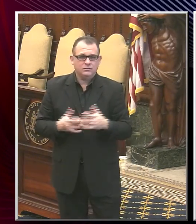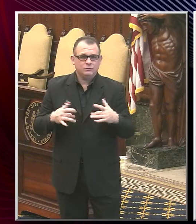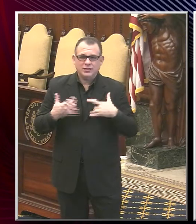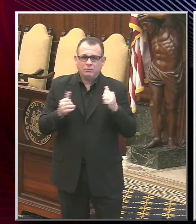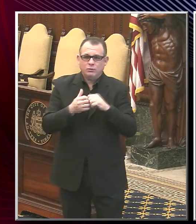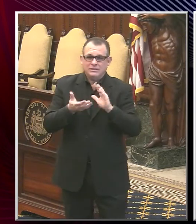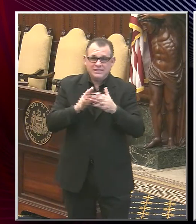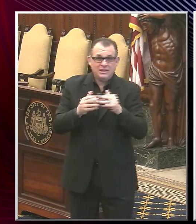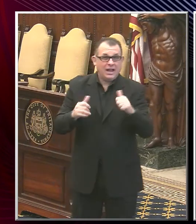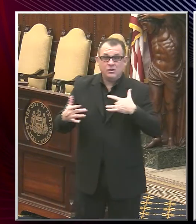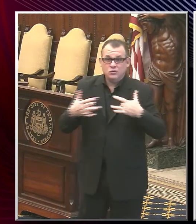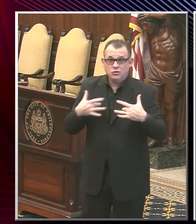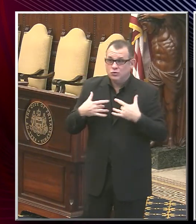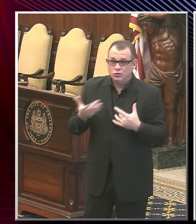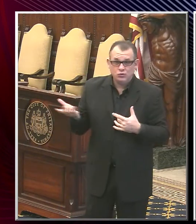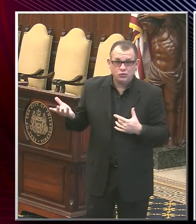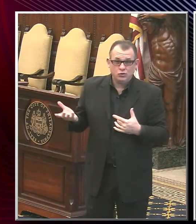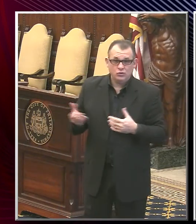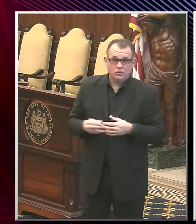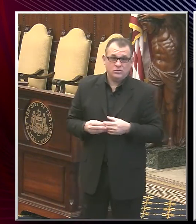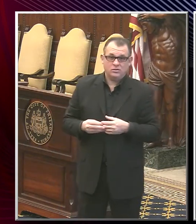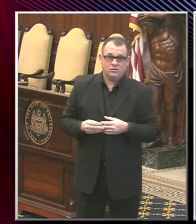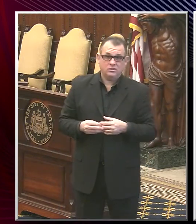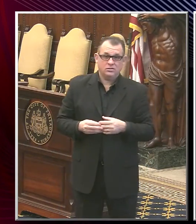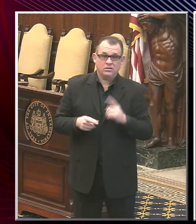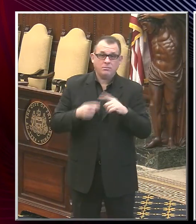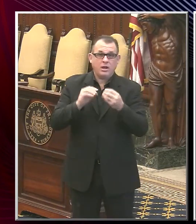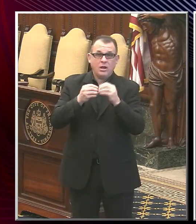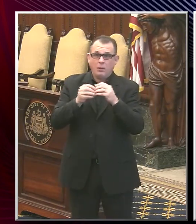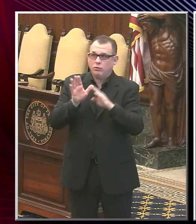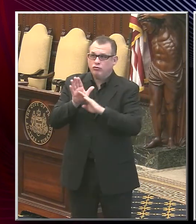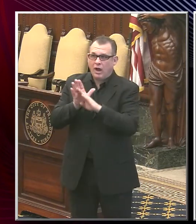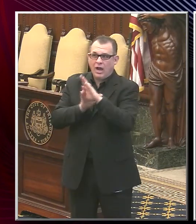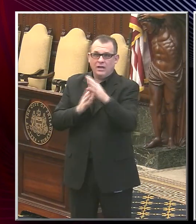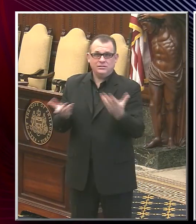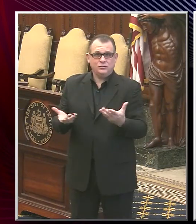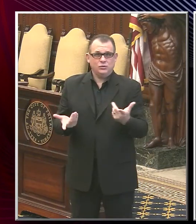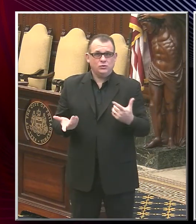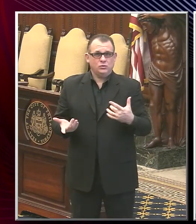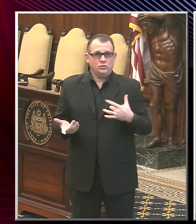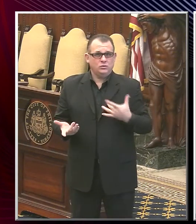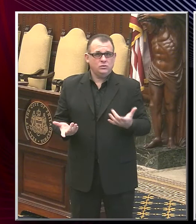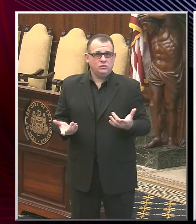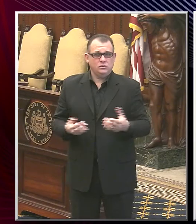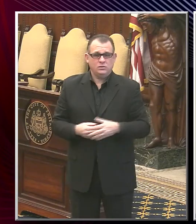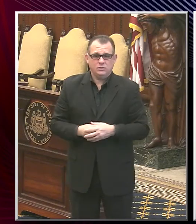that in the city, or if there's a concern specifically just about numbers or rising rates from that event.